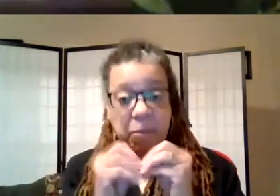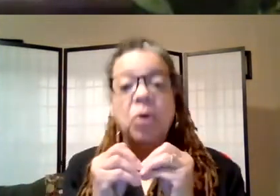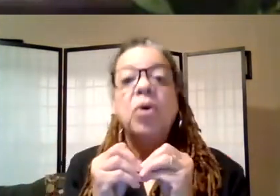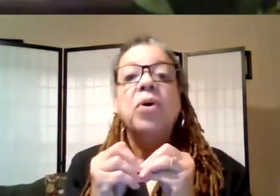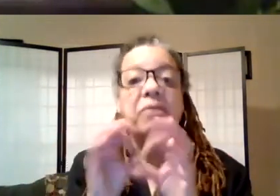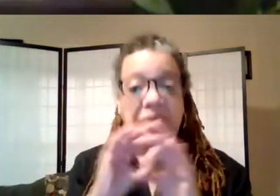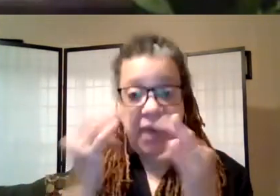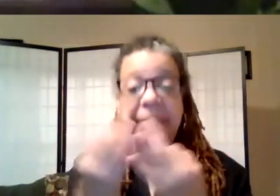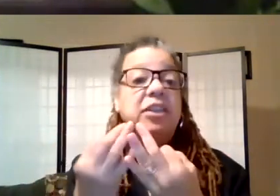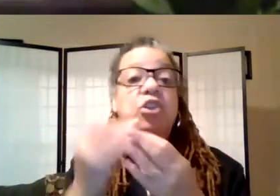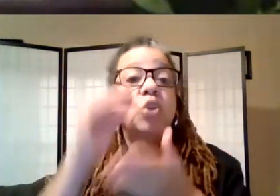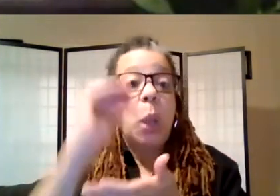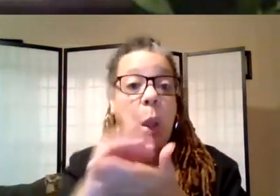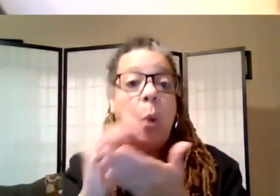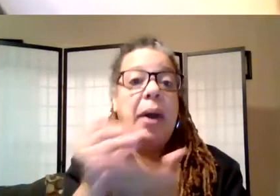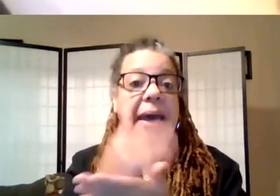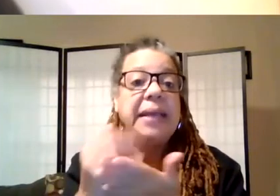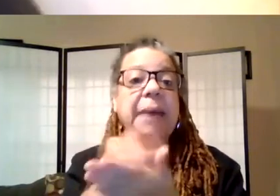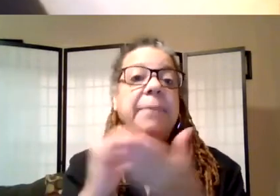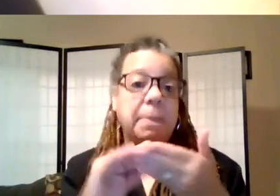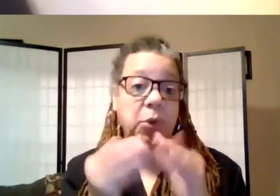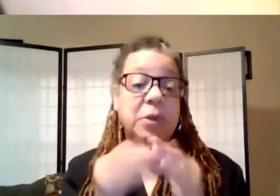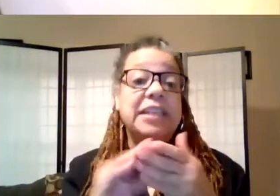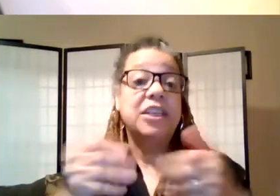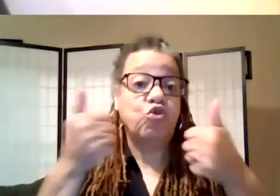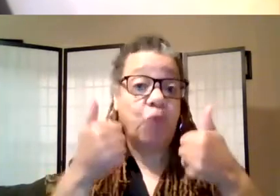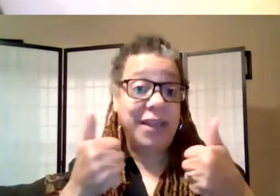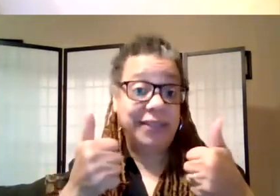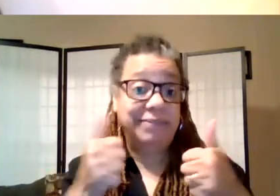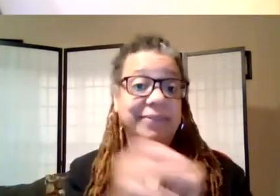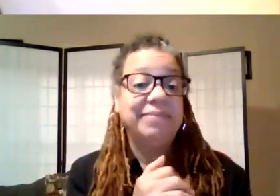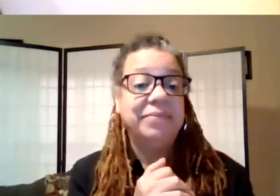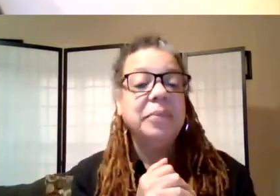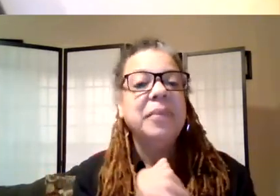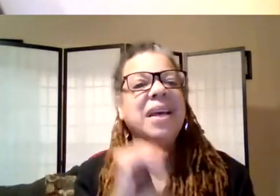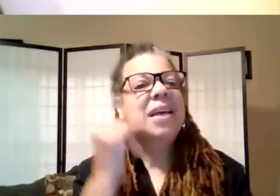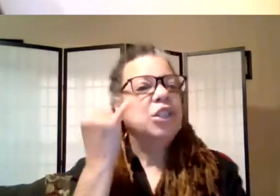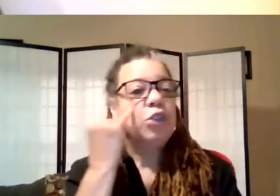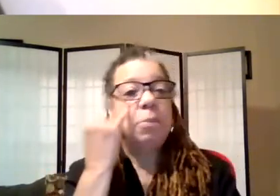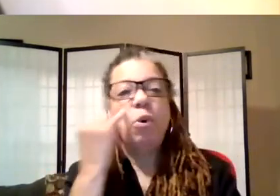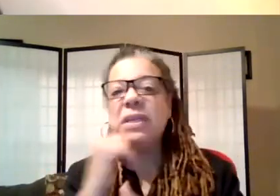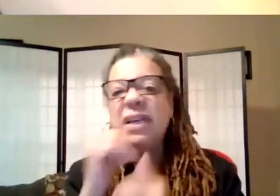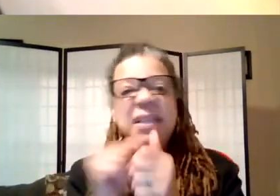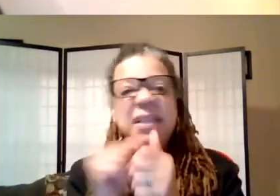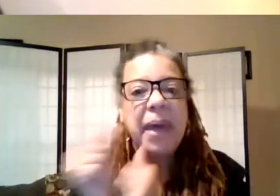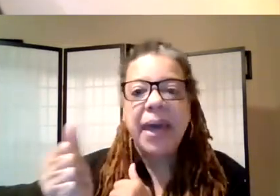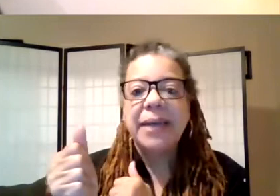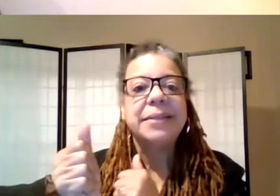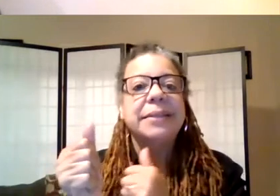great. Great. And so, what happens if initiative doesn't pass? Climate change